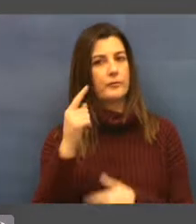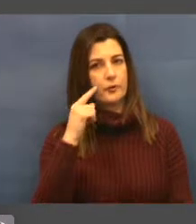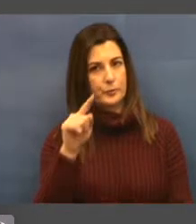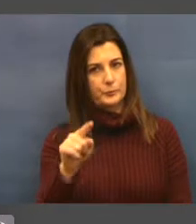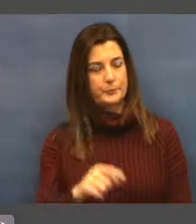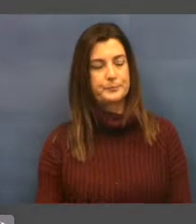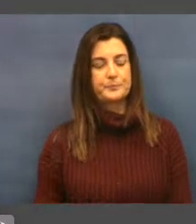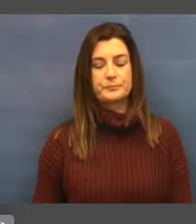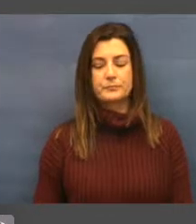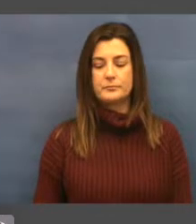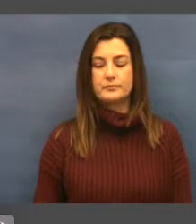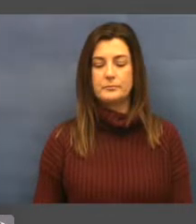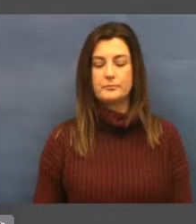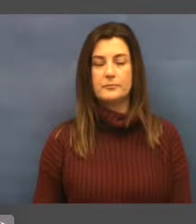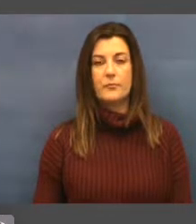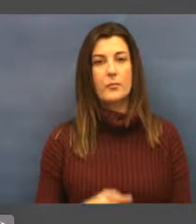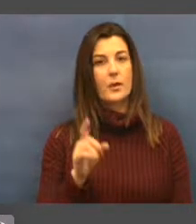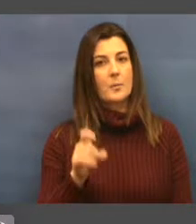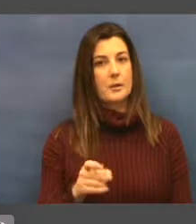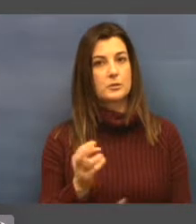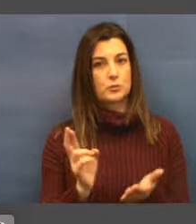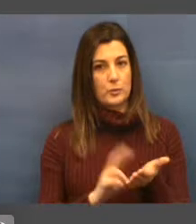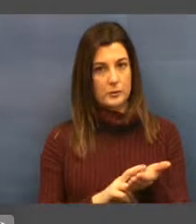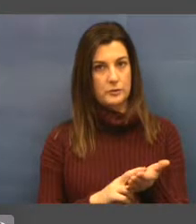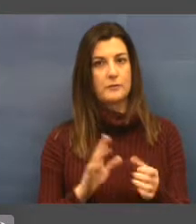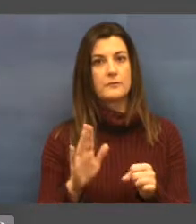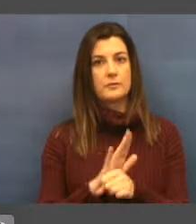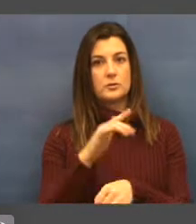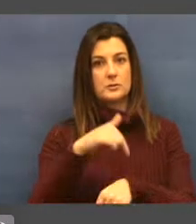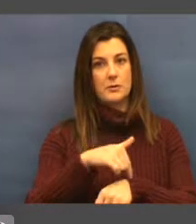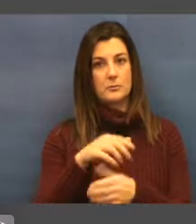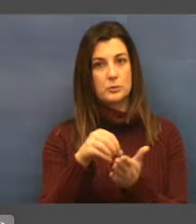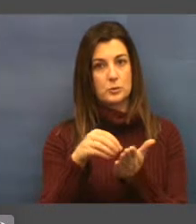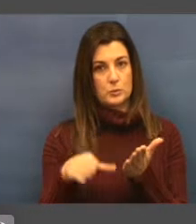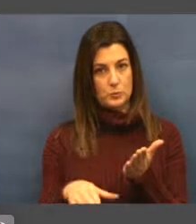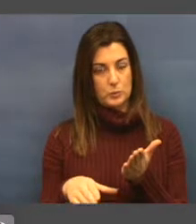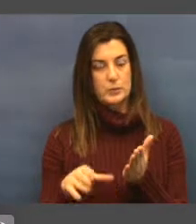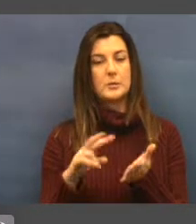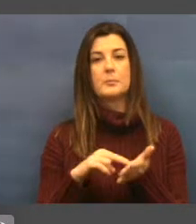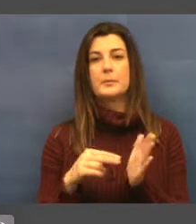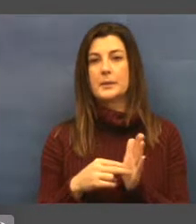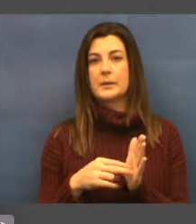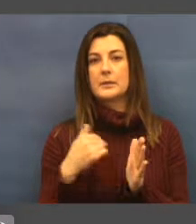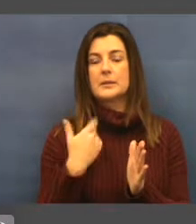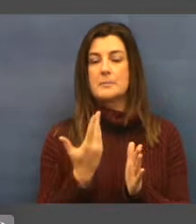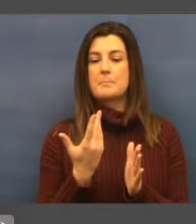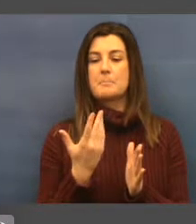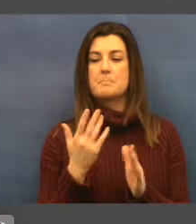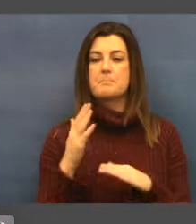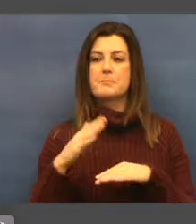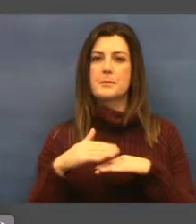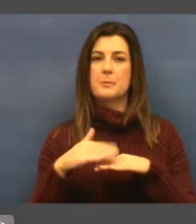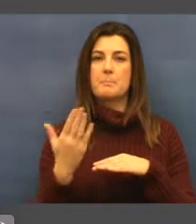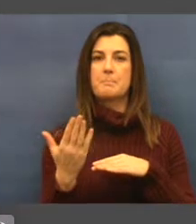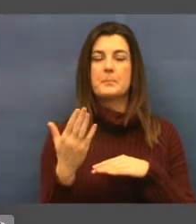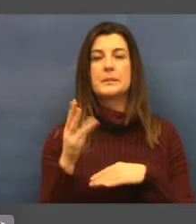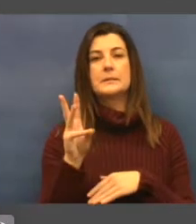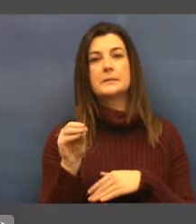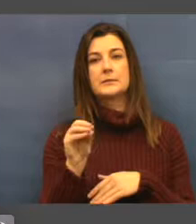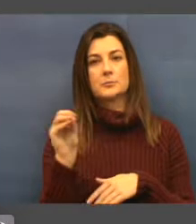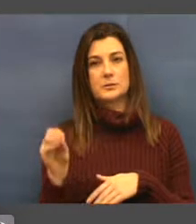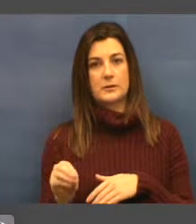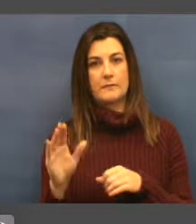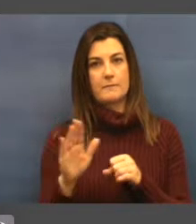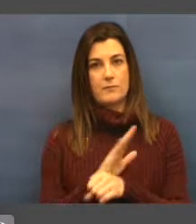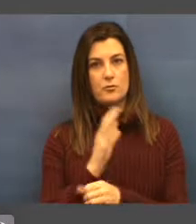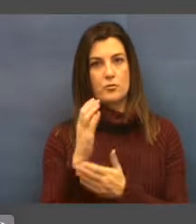you. You must be registered as a full-time student, which means taking a minimum of 60% of a full course